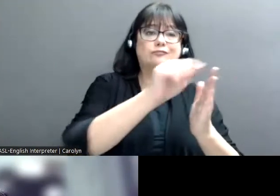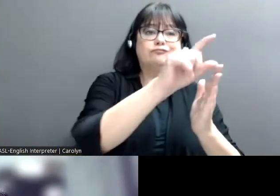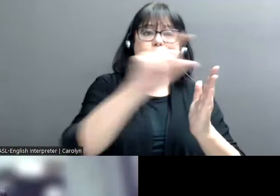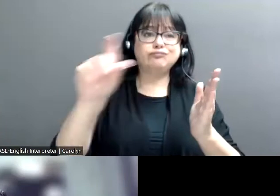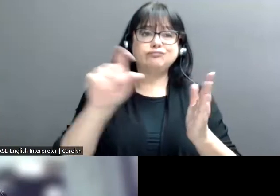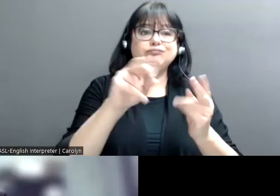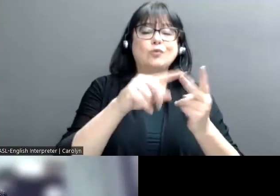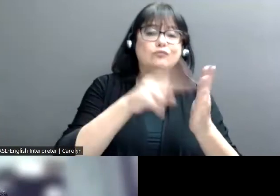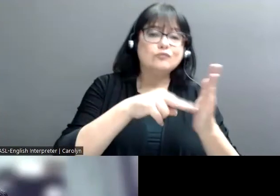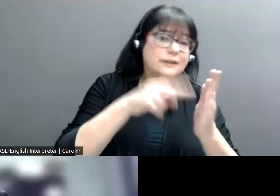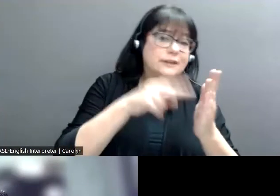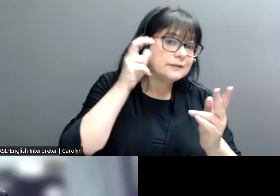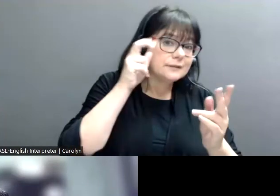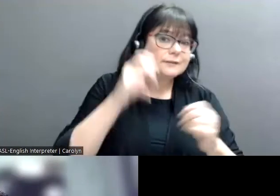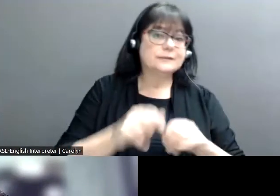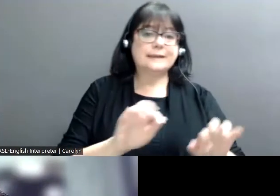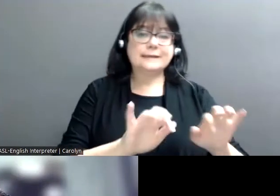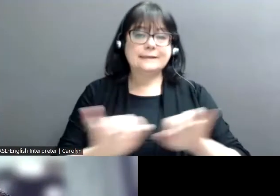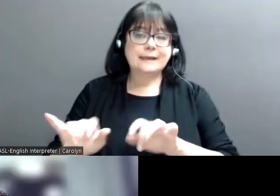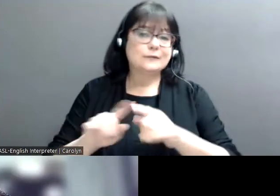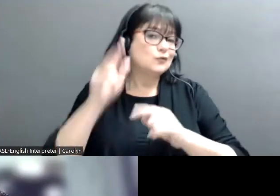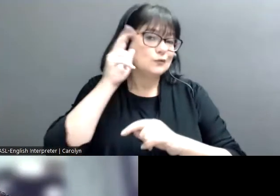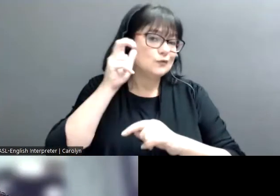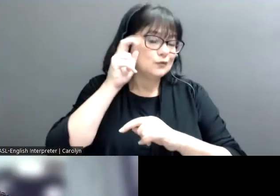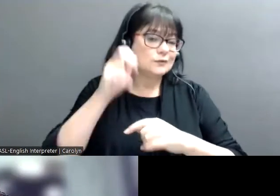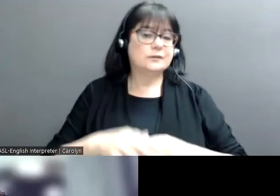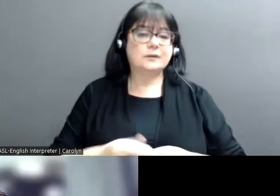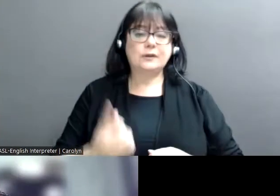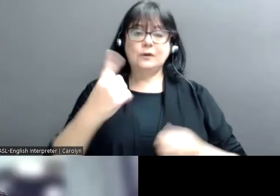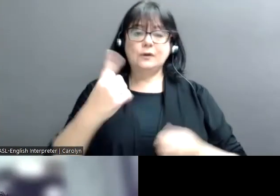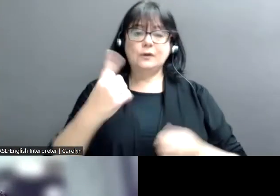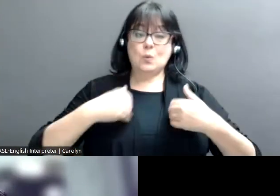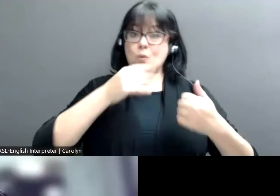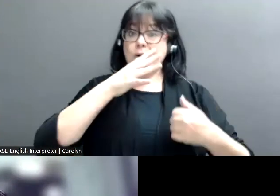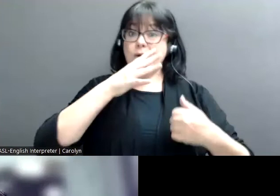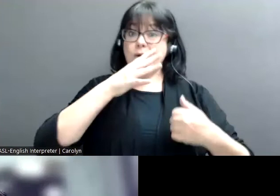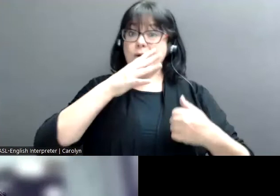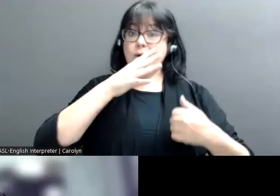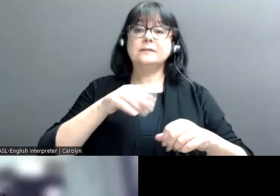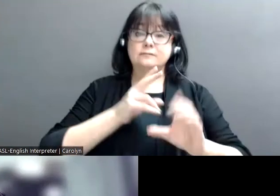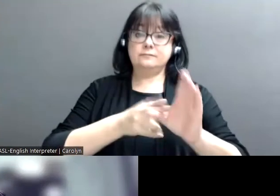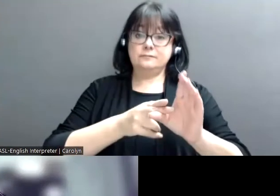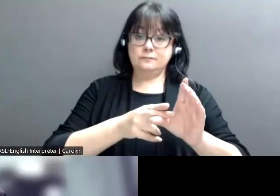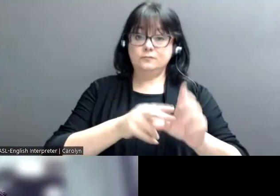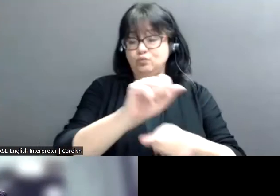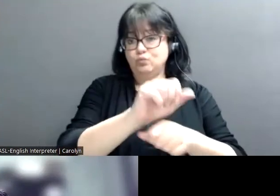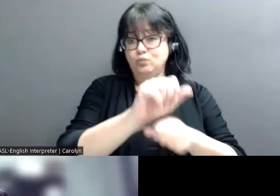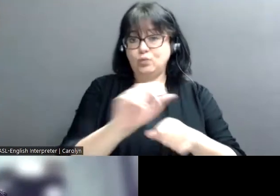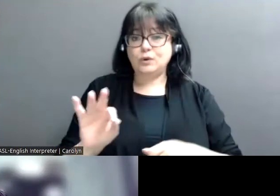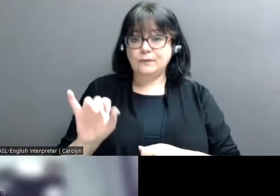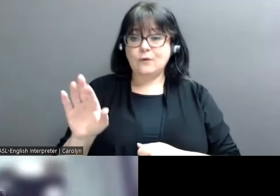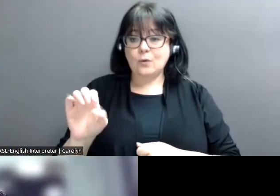Just to give you an example, there was a young lady that was being supported to enter the workforce with a particular service